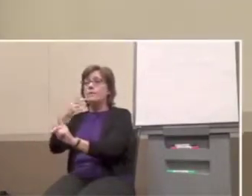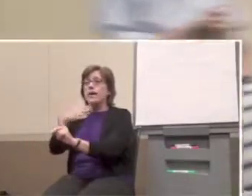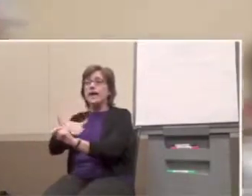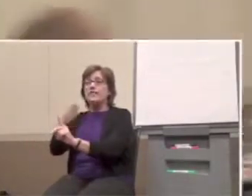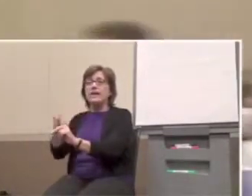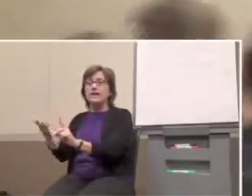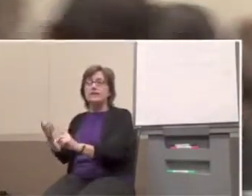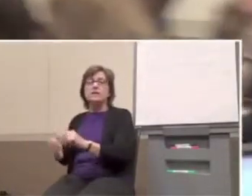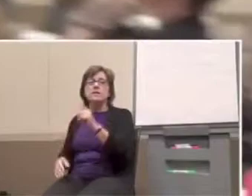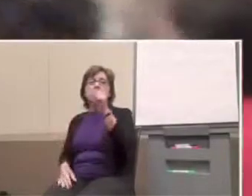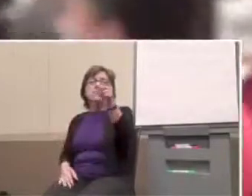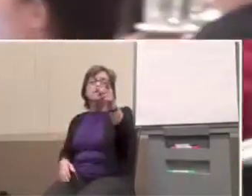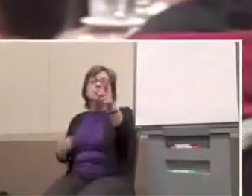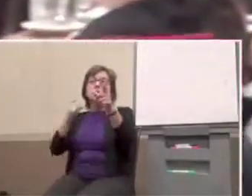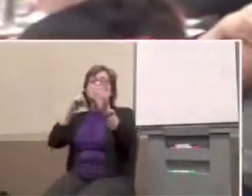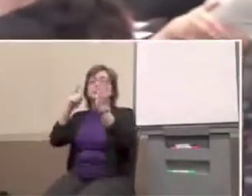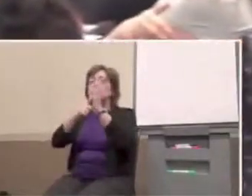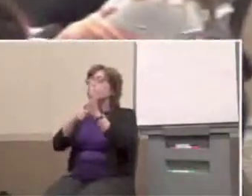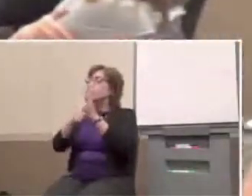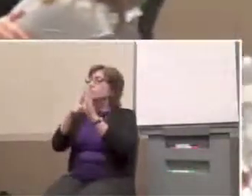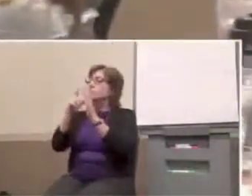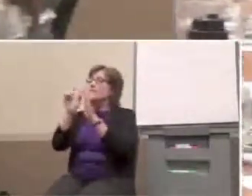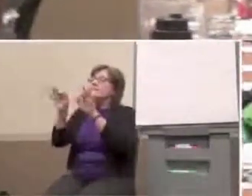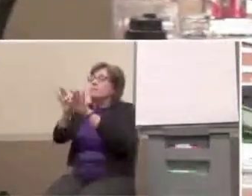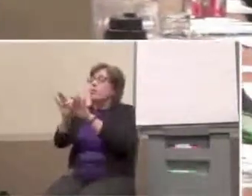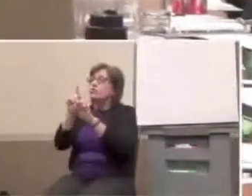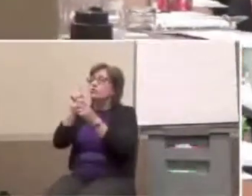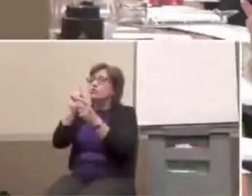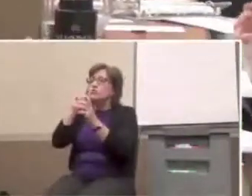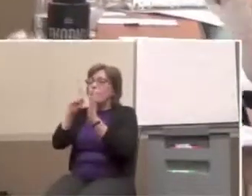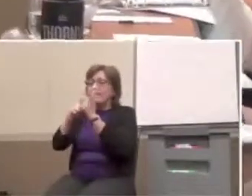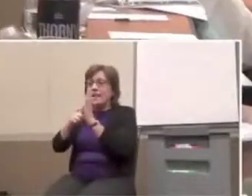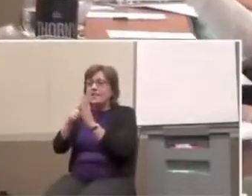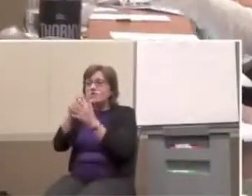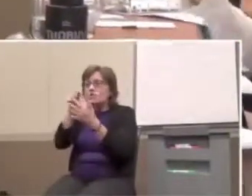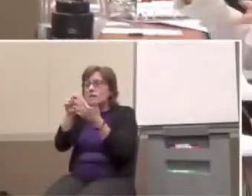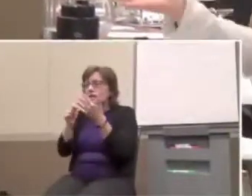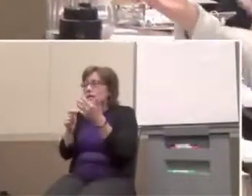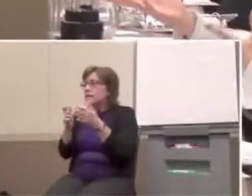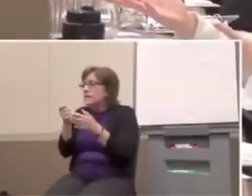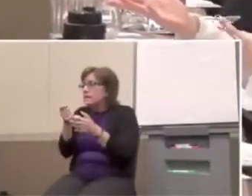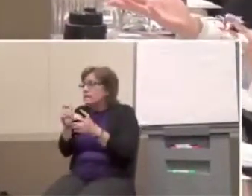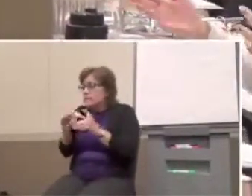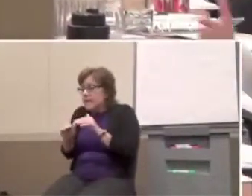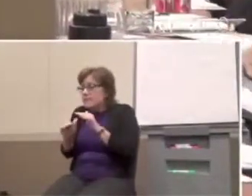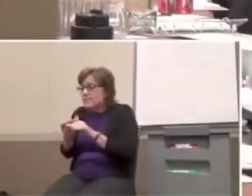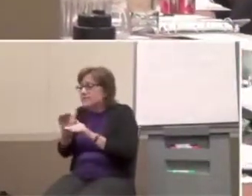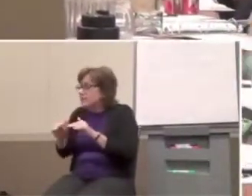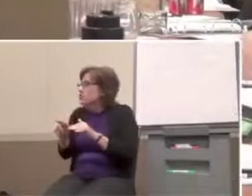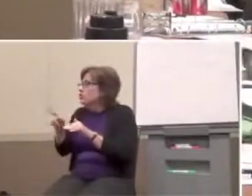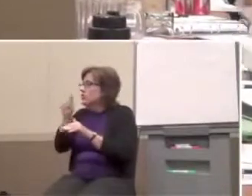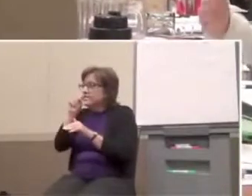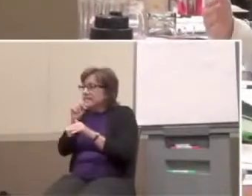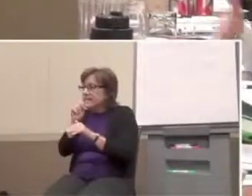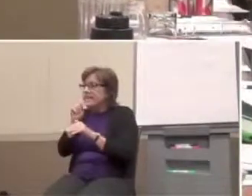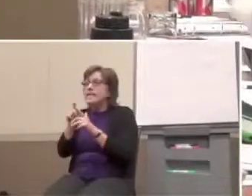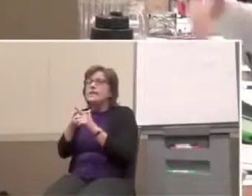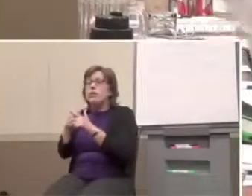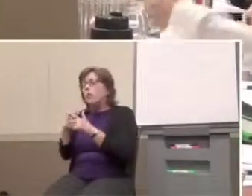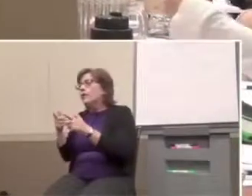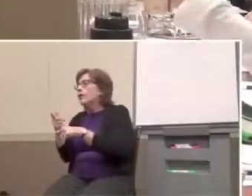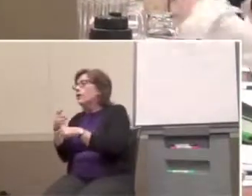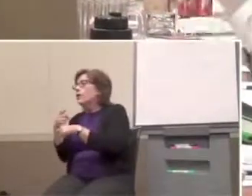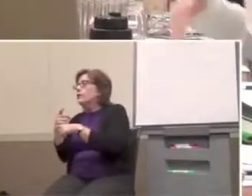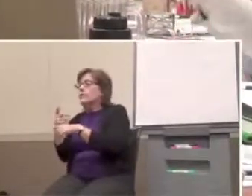recognize those little steps too. Like you just said, you know, you're a teenager or you're working on your job evaluation and you're making all this progress